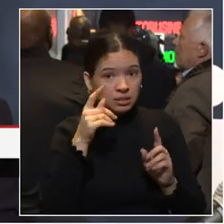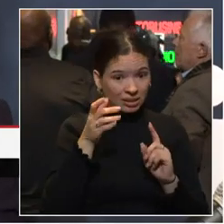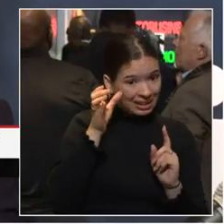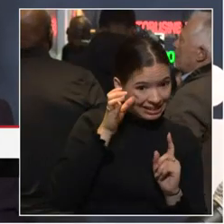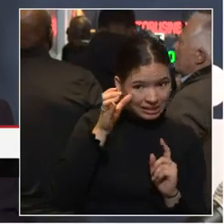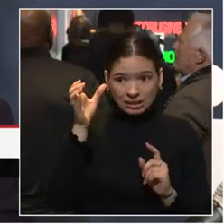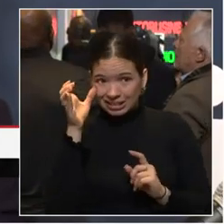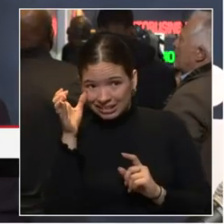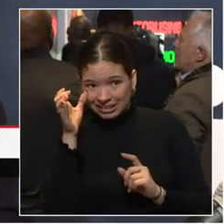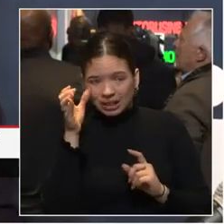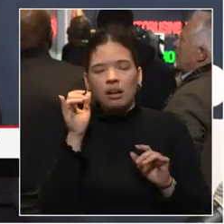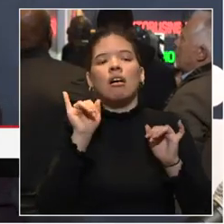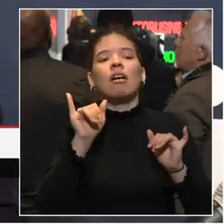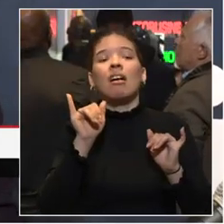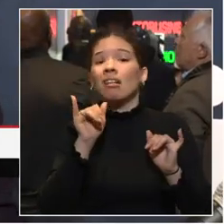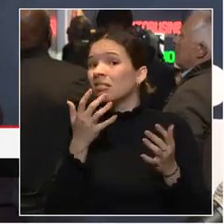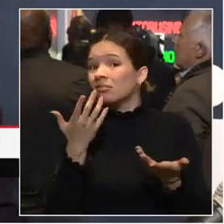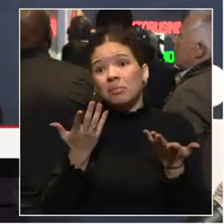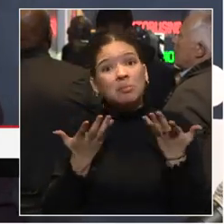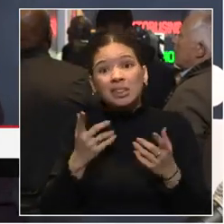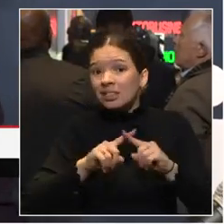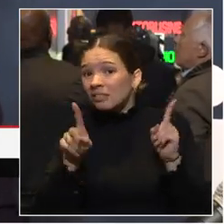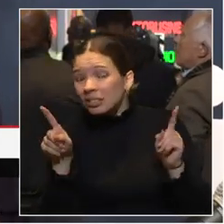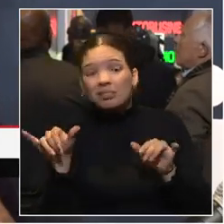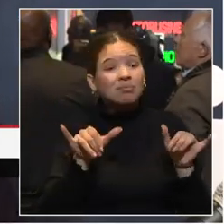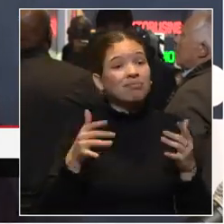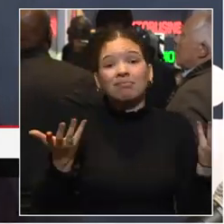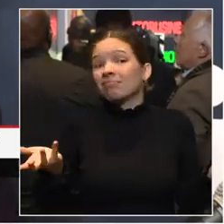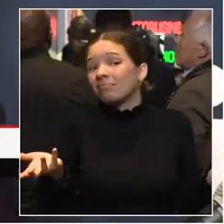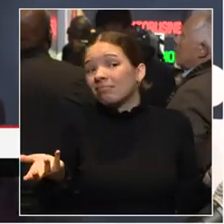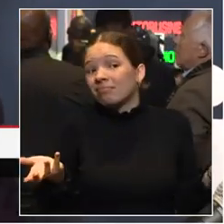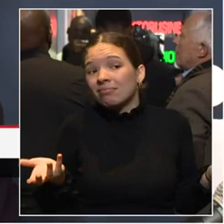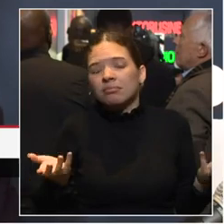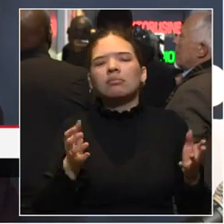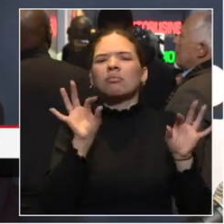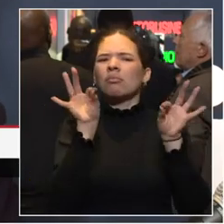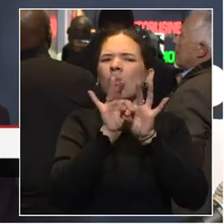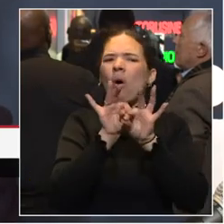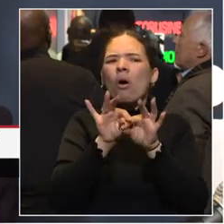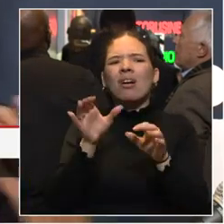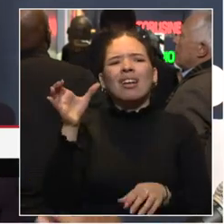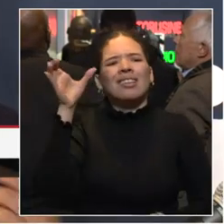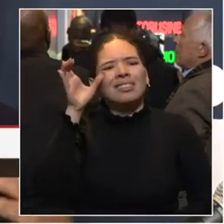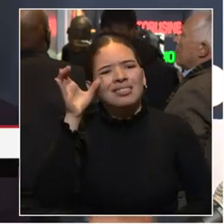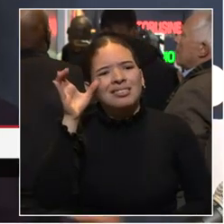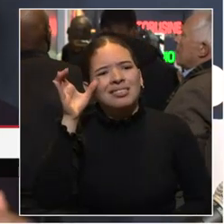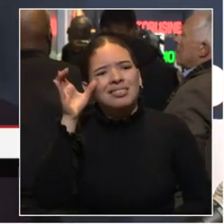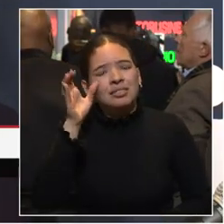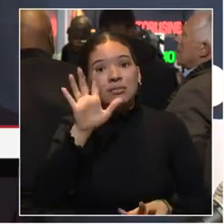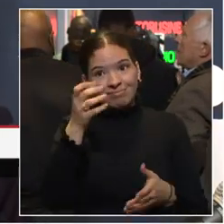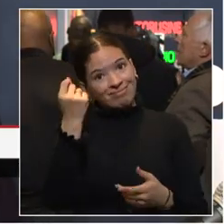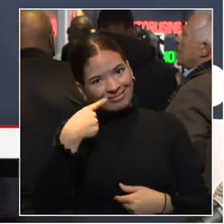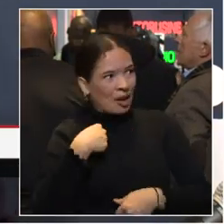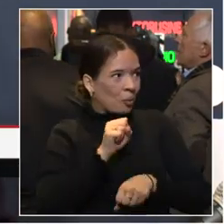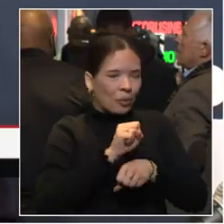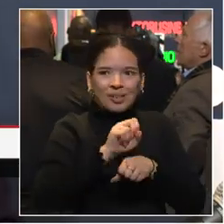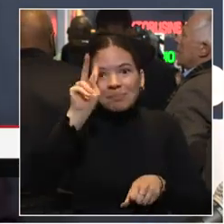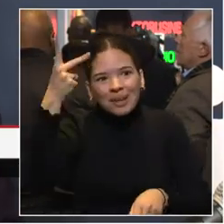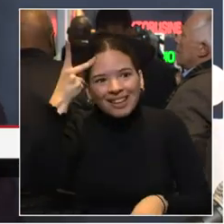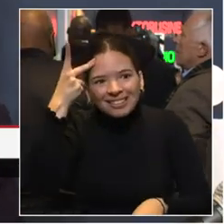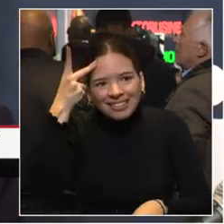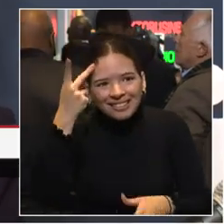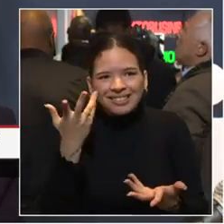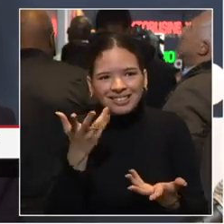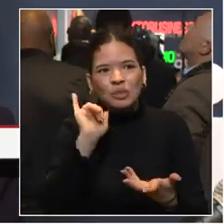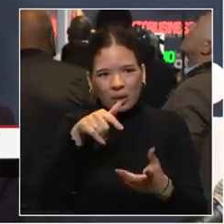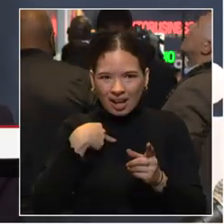mine or may be differing from mine. Now, I do politics, that's my job, and so my job is to convince you that I